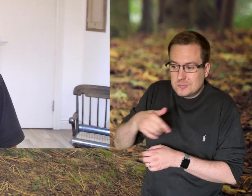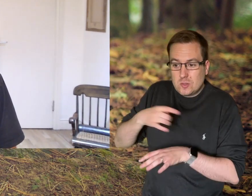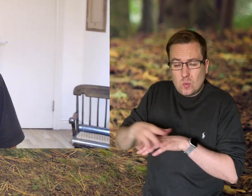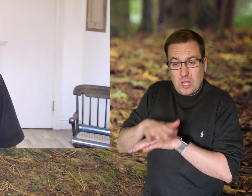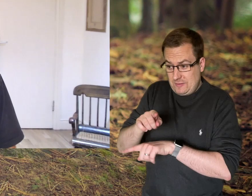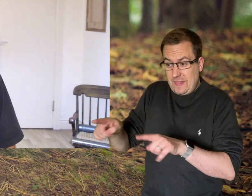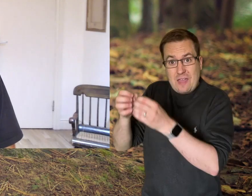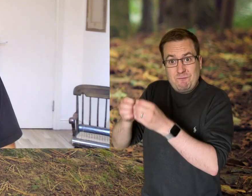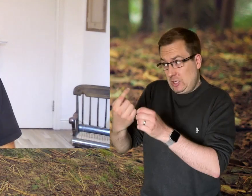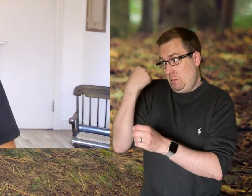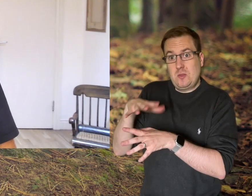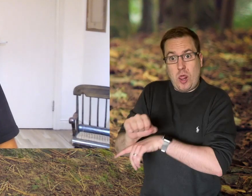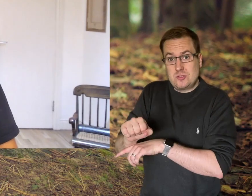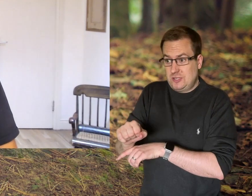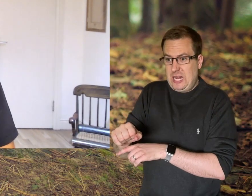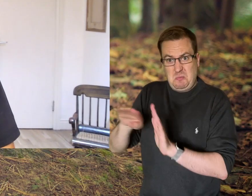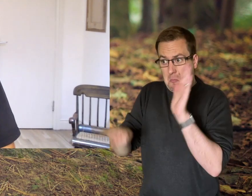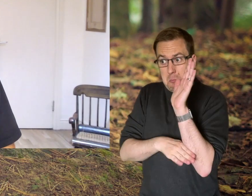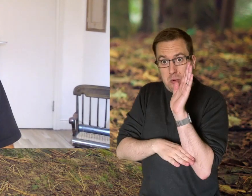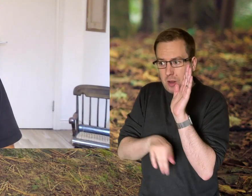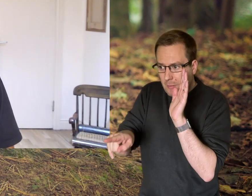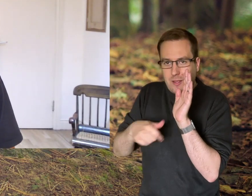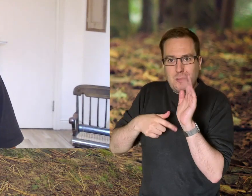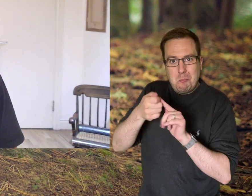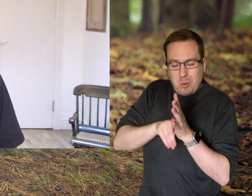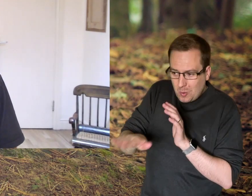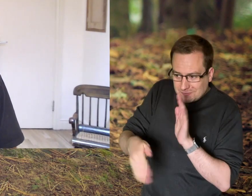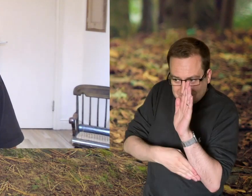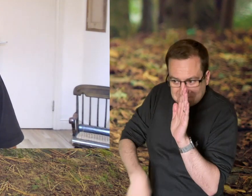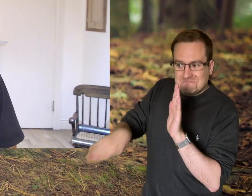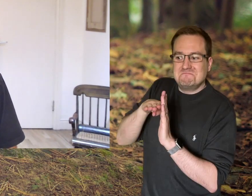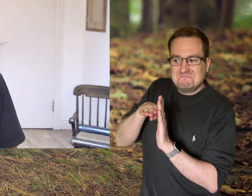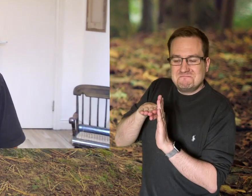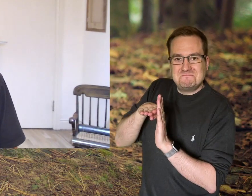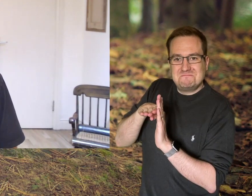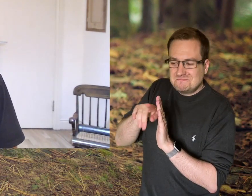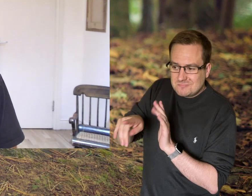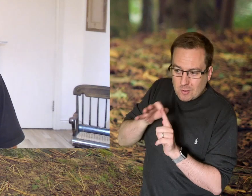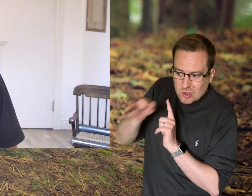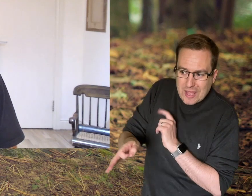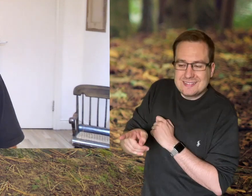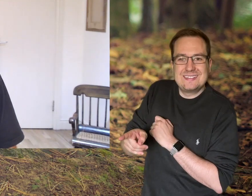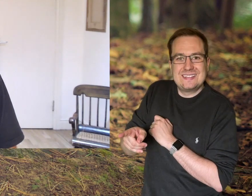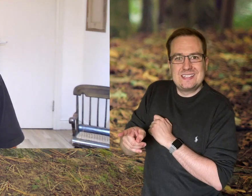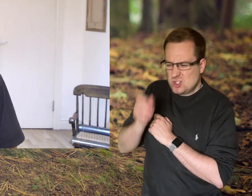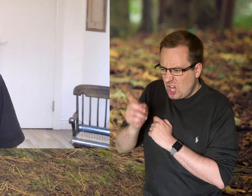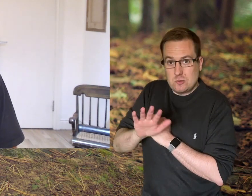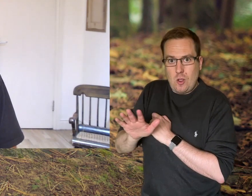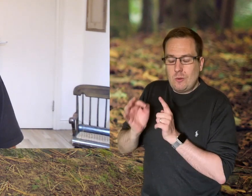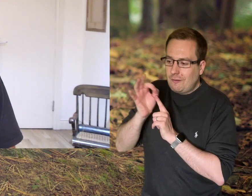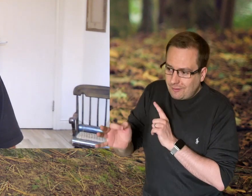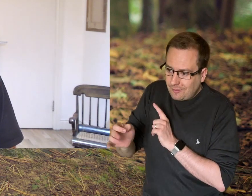and power in their culture, and he's putting them first. Not with a command, but with a request. He's giving them